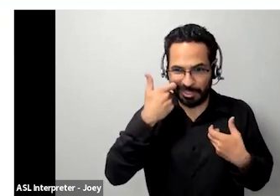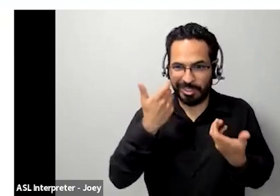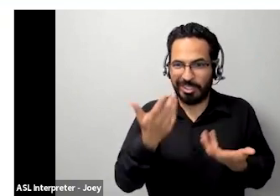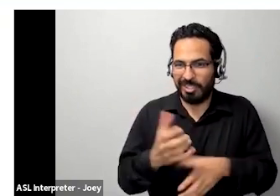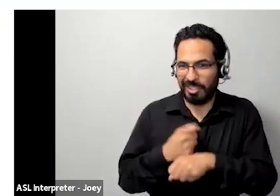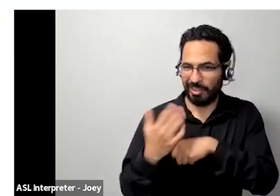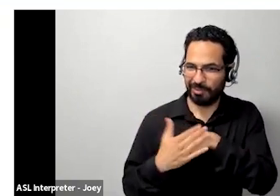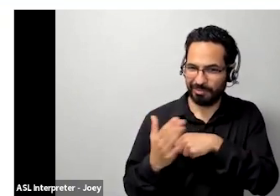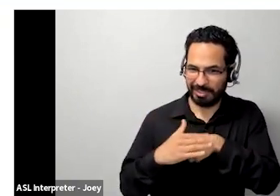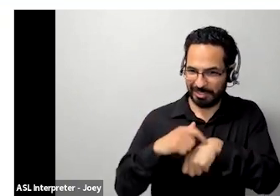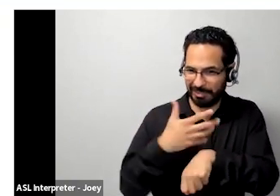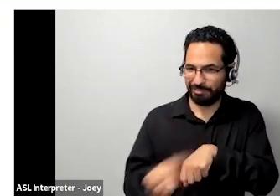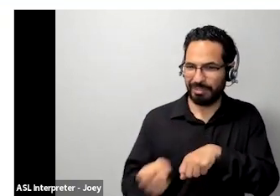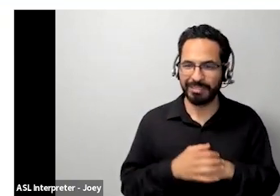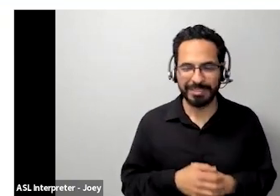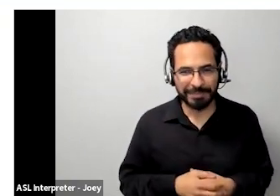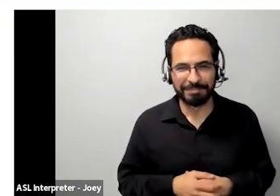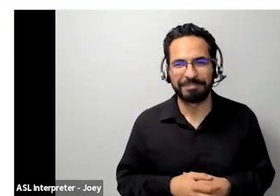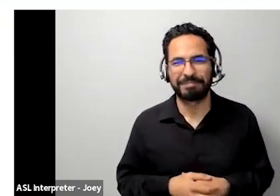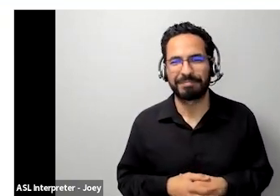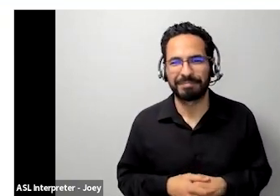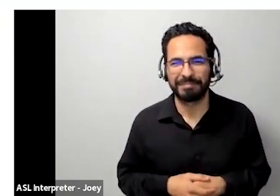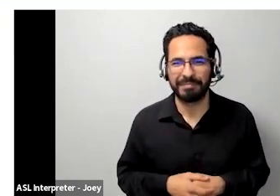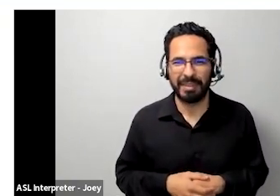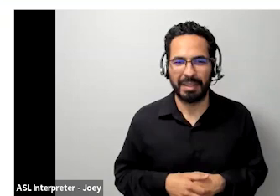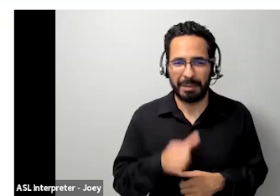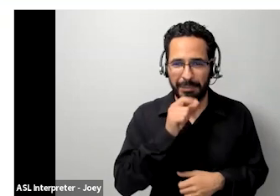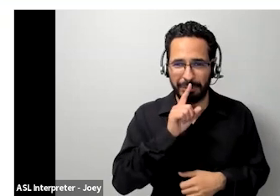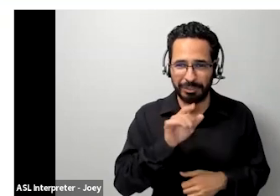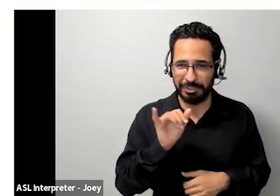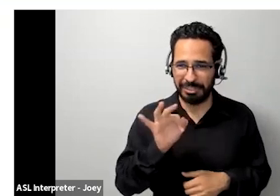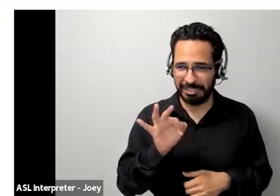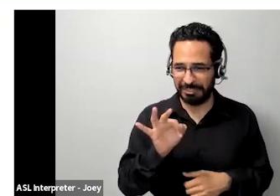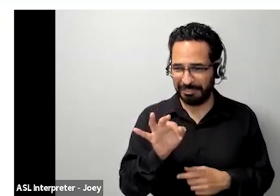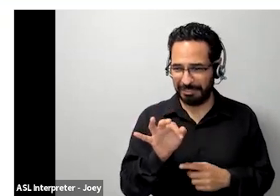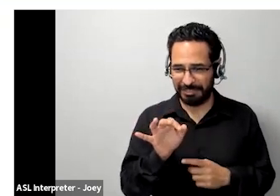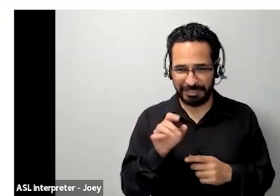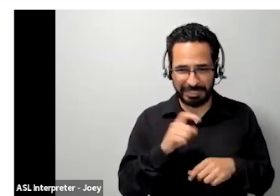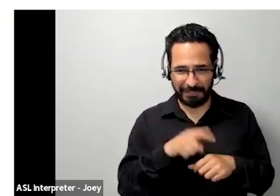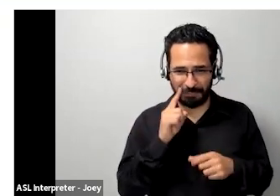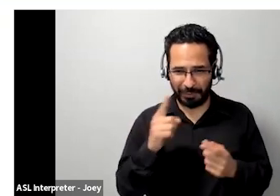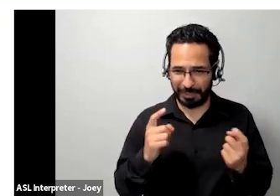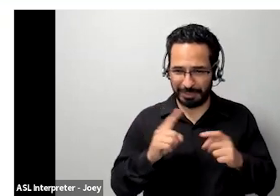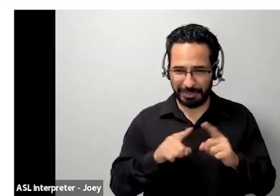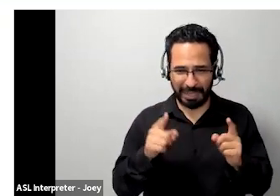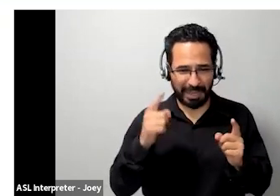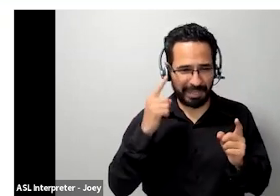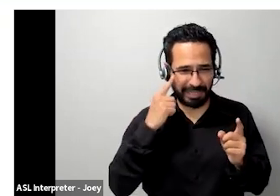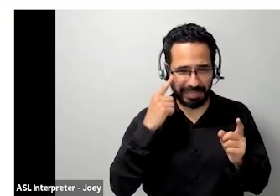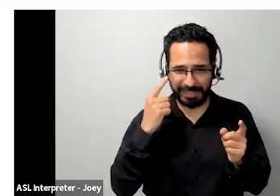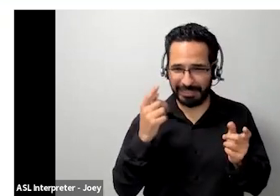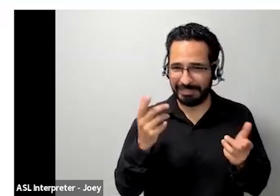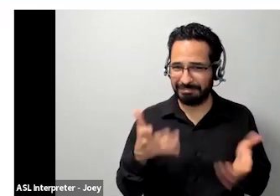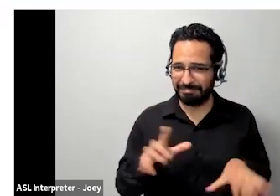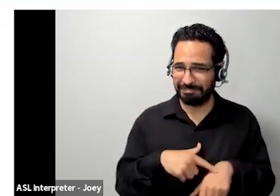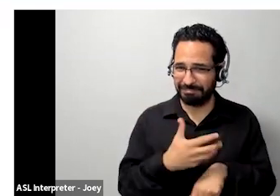notification that we're at time. So I'm not sure if there are moments for questions, but I think we are at